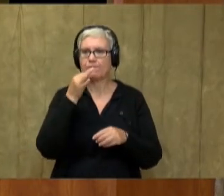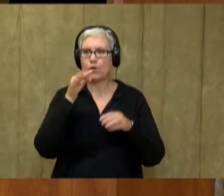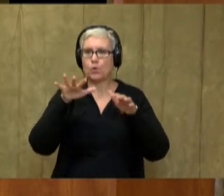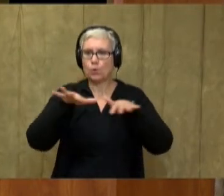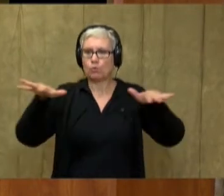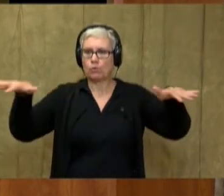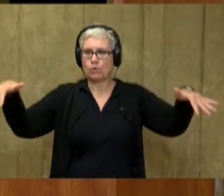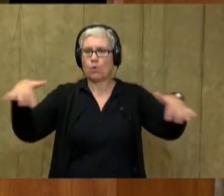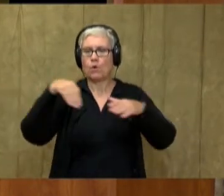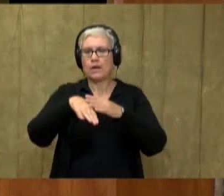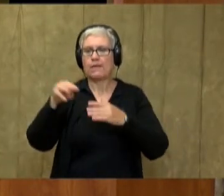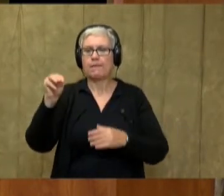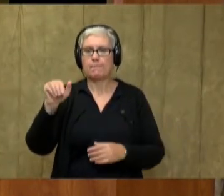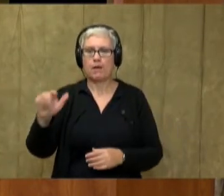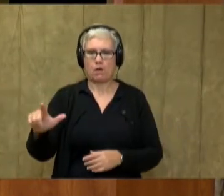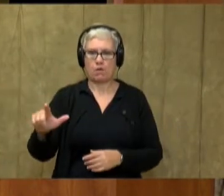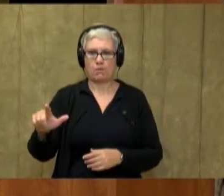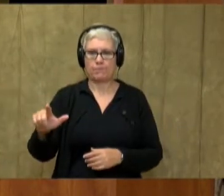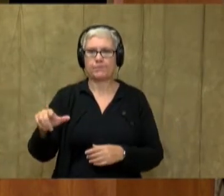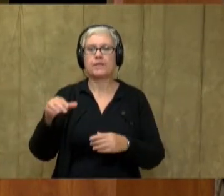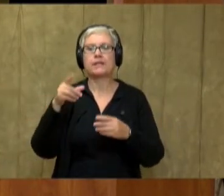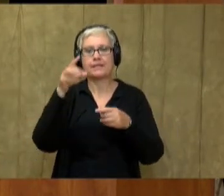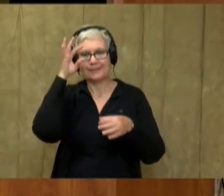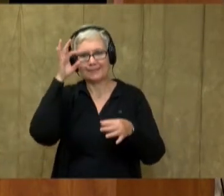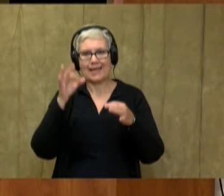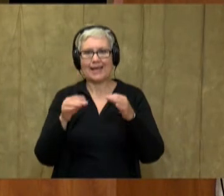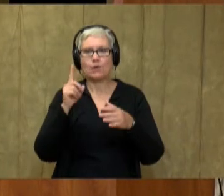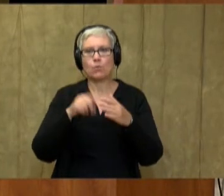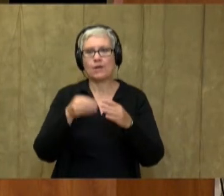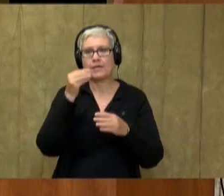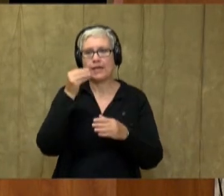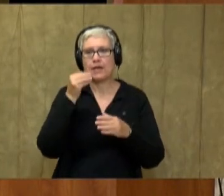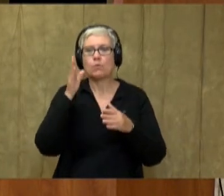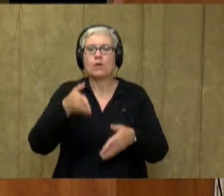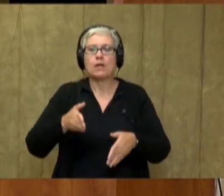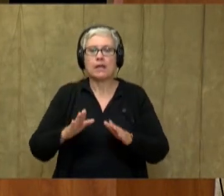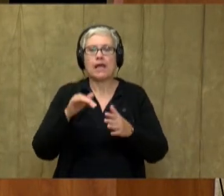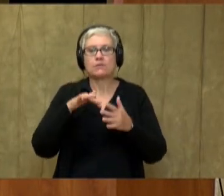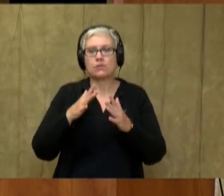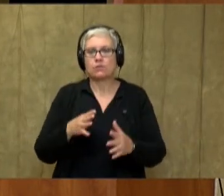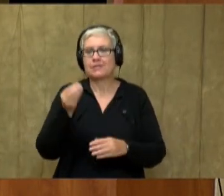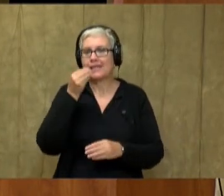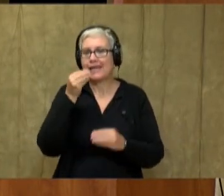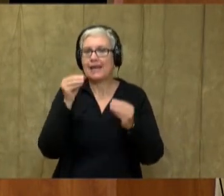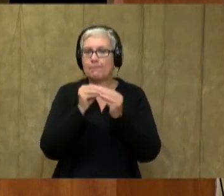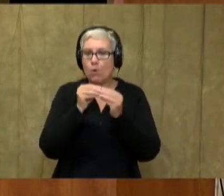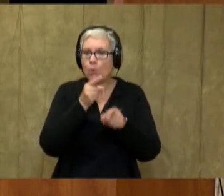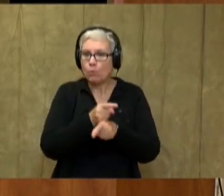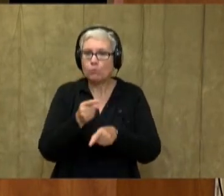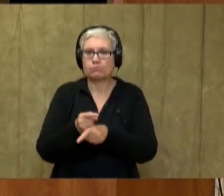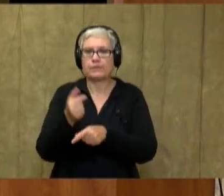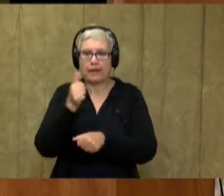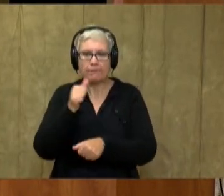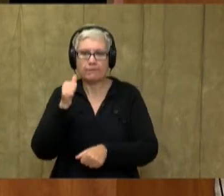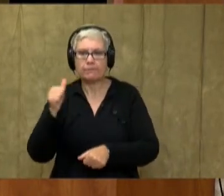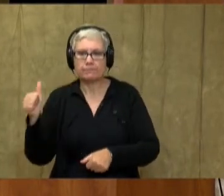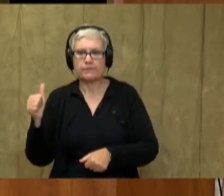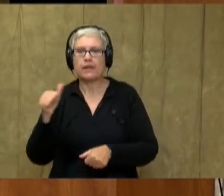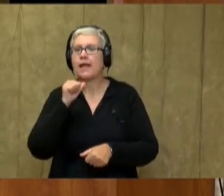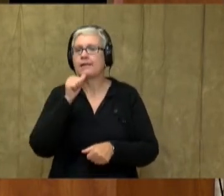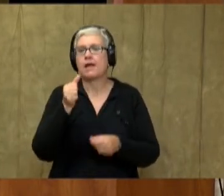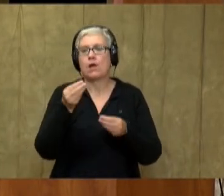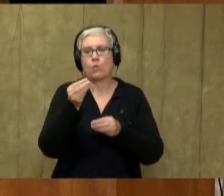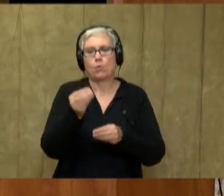Deciding what to eat will allow students to eat more regularly and not waste as much food. All right, so that's our commentary.